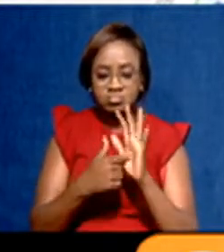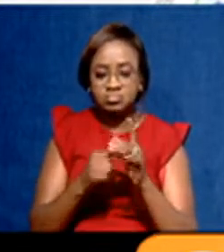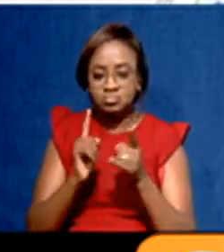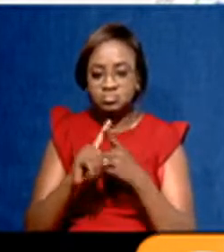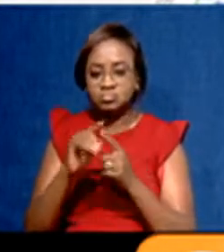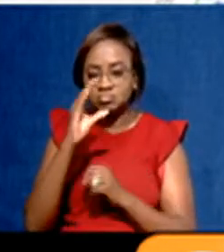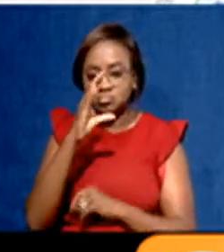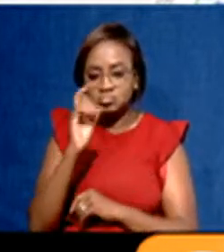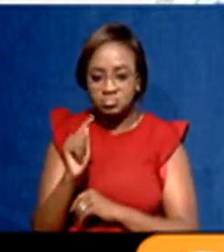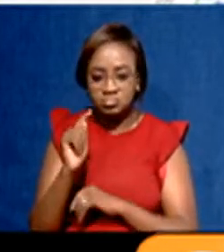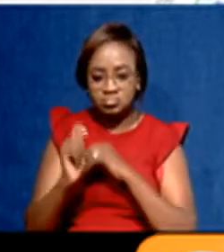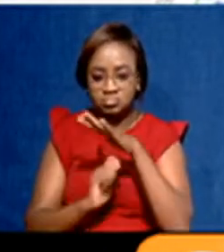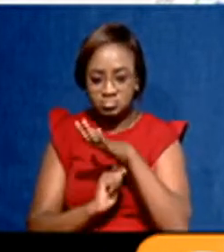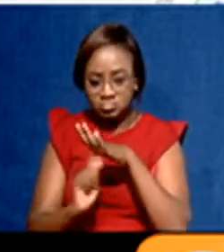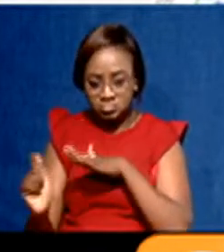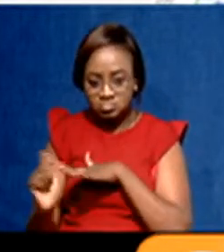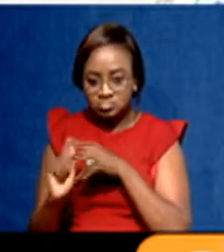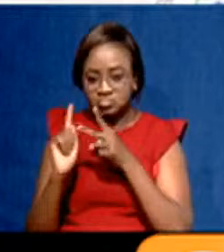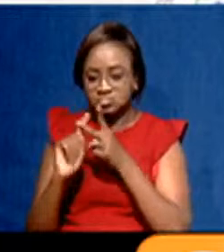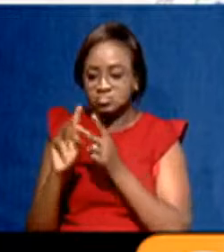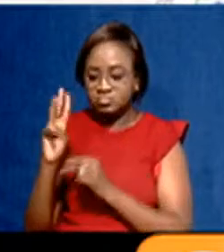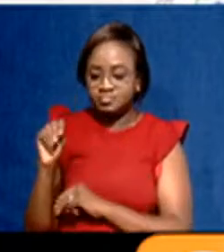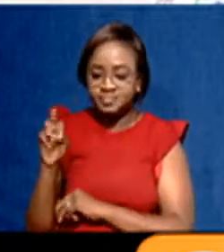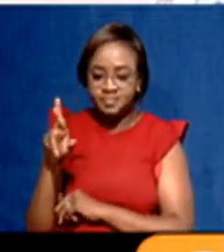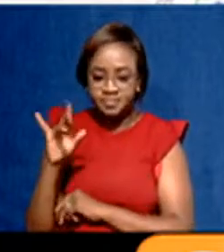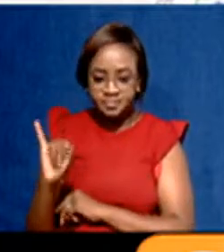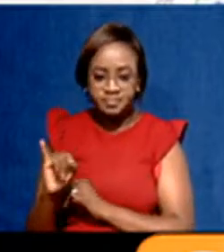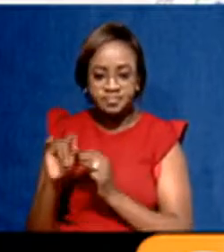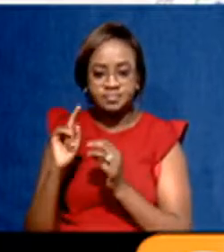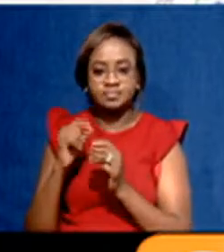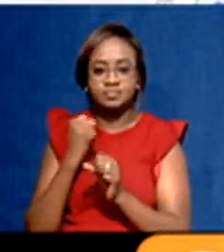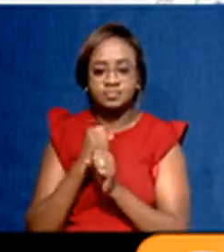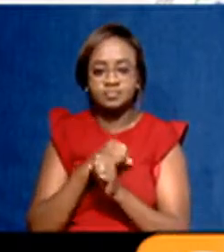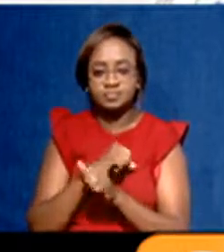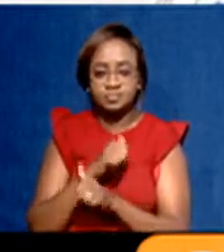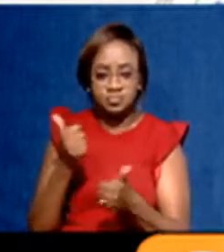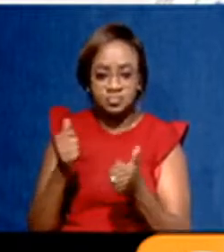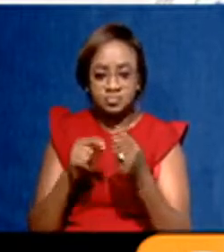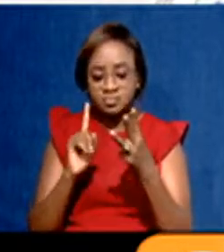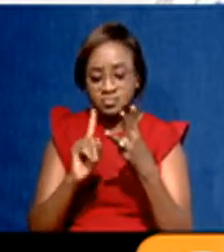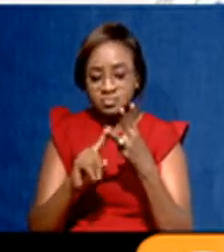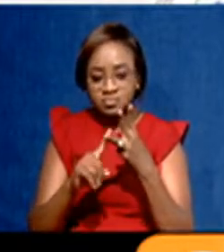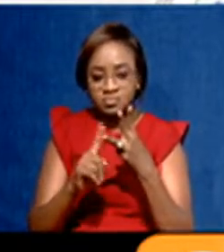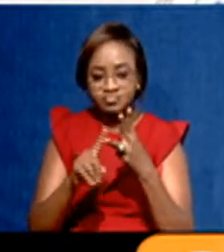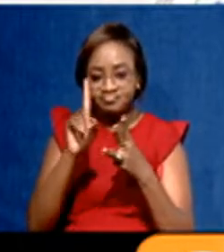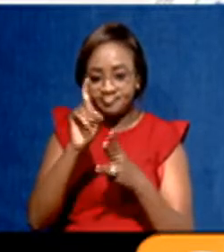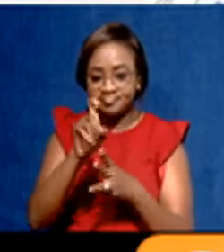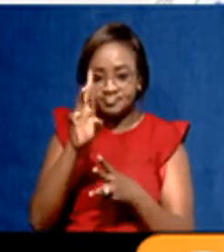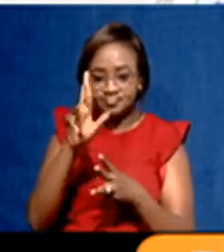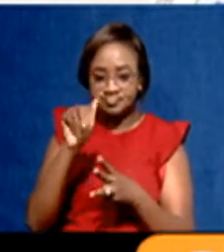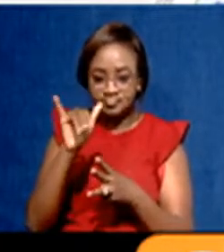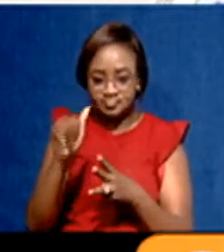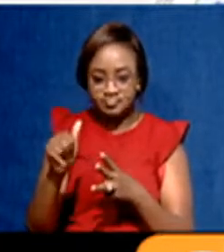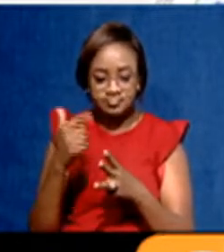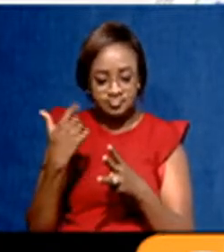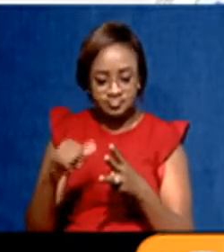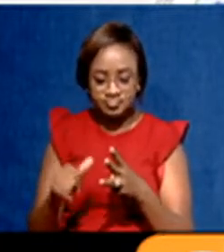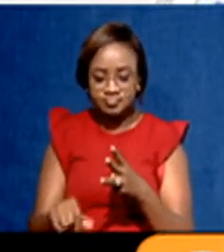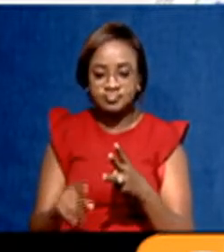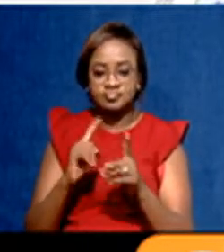MRI are now functional. We are working to revive the X-rays. But to